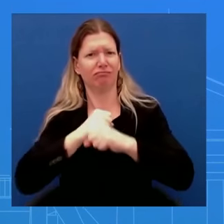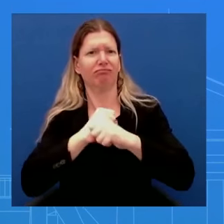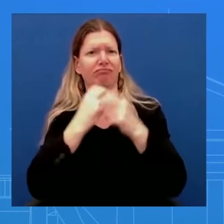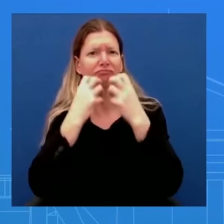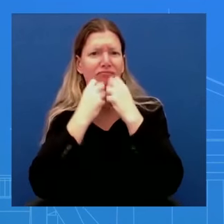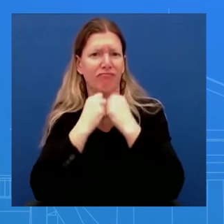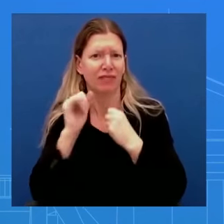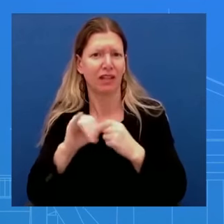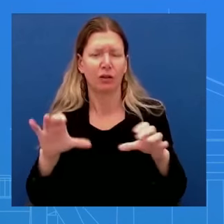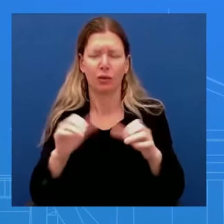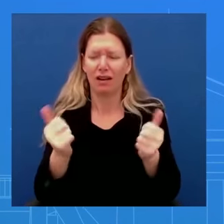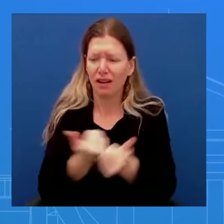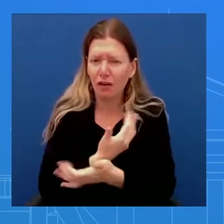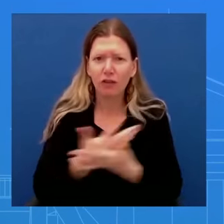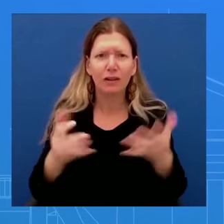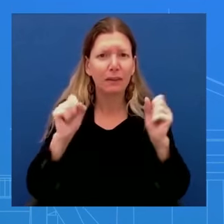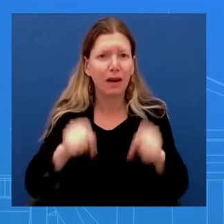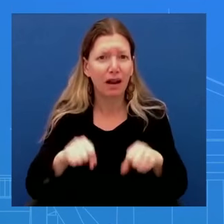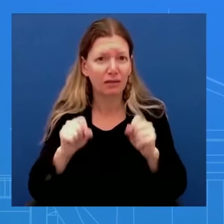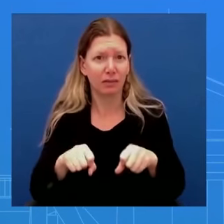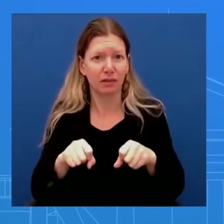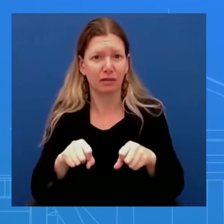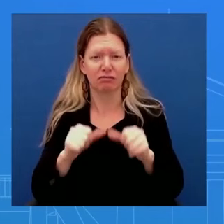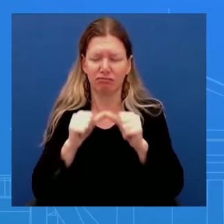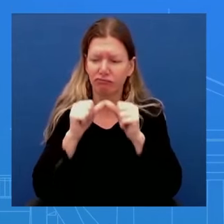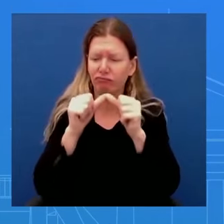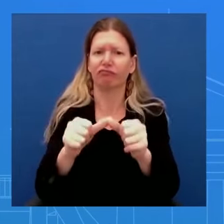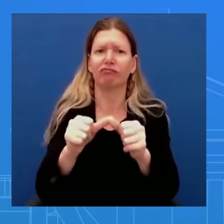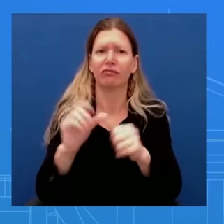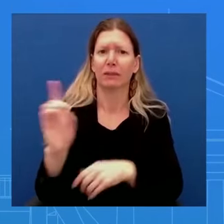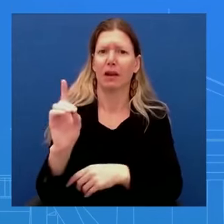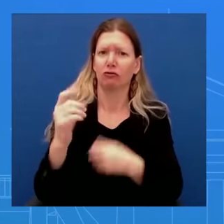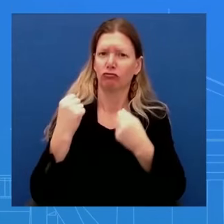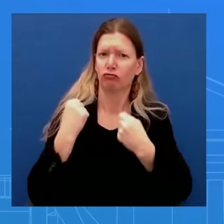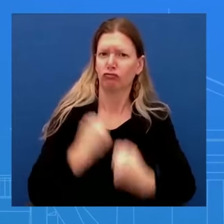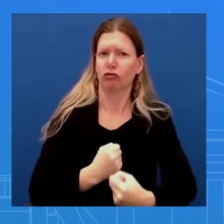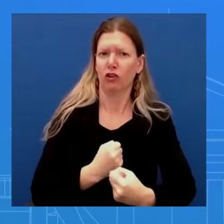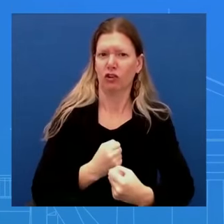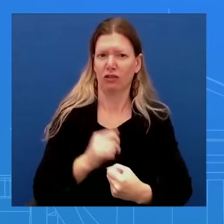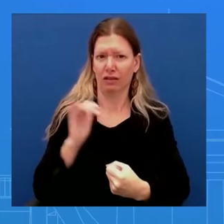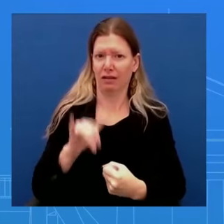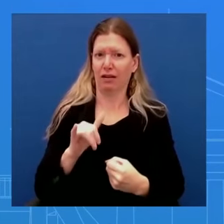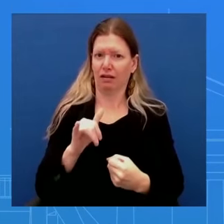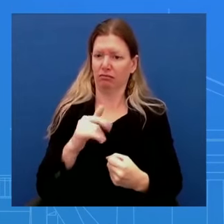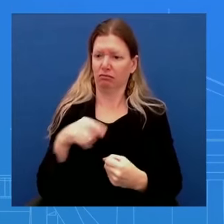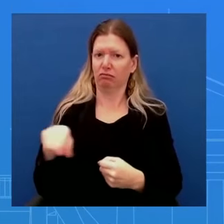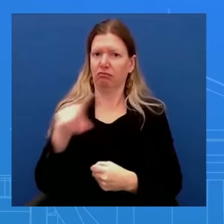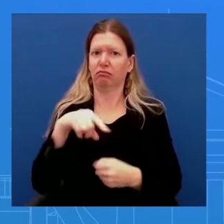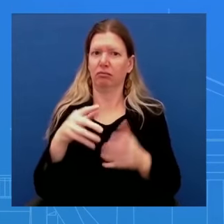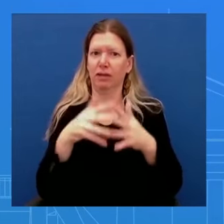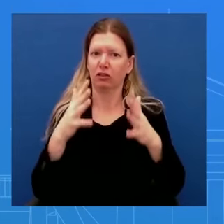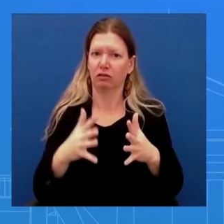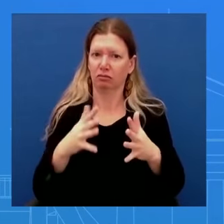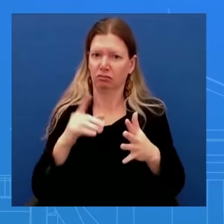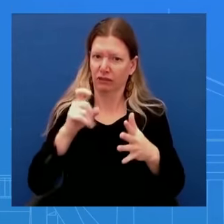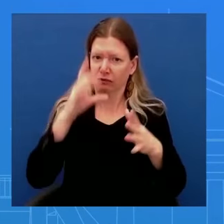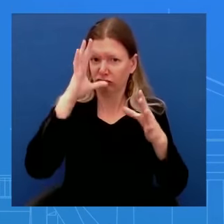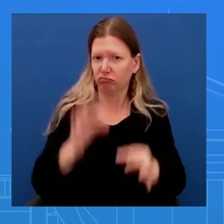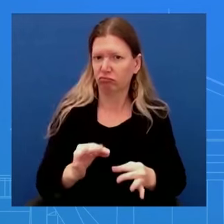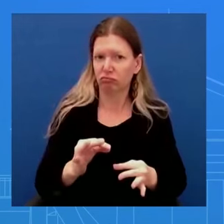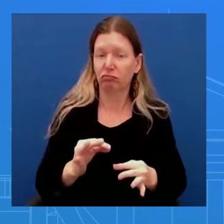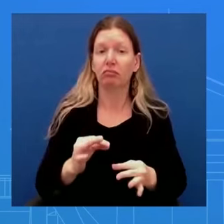how there's a decision for Americans that they're going to have to make. He went to South Carolina, delivered a very similar message, talking about